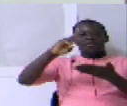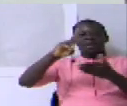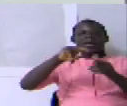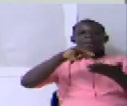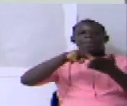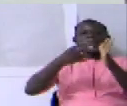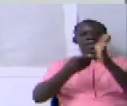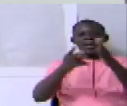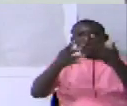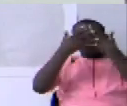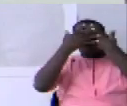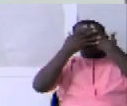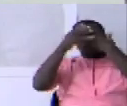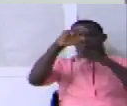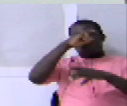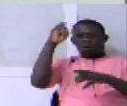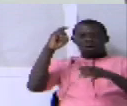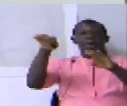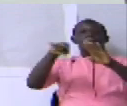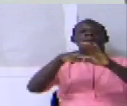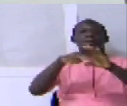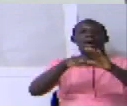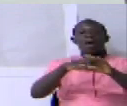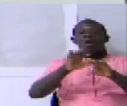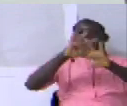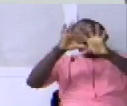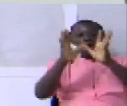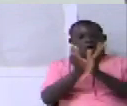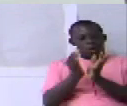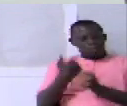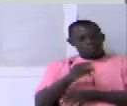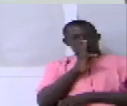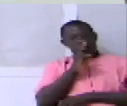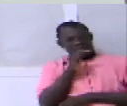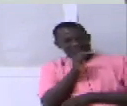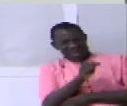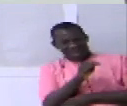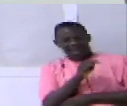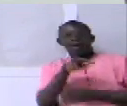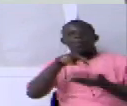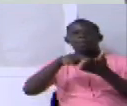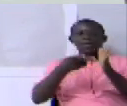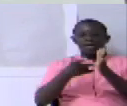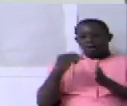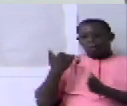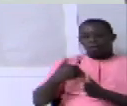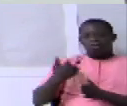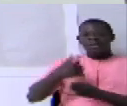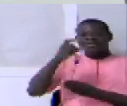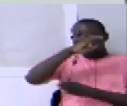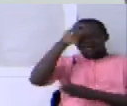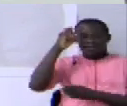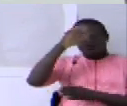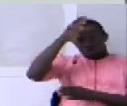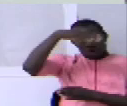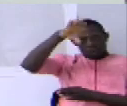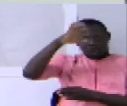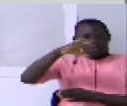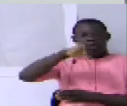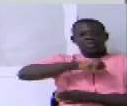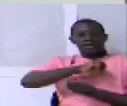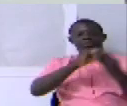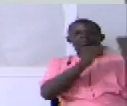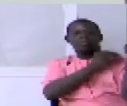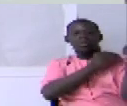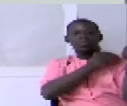prison service, the people there are appointed by the Public Service Commission. woto woyñine itandi ko bankola kaso